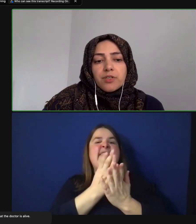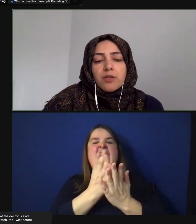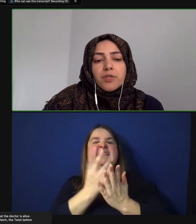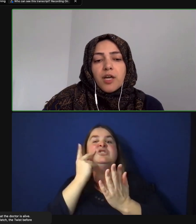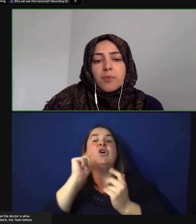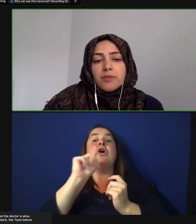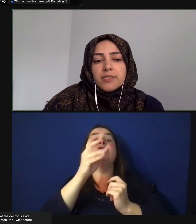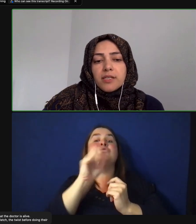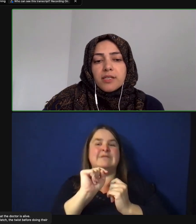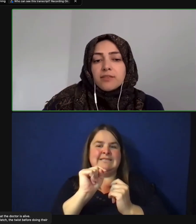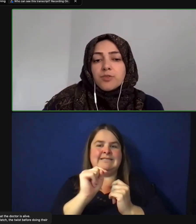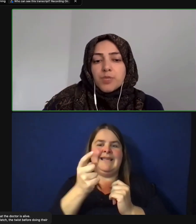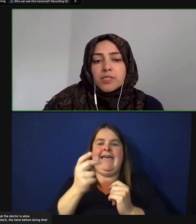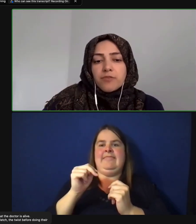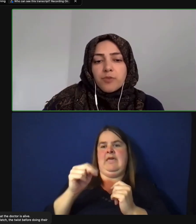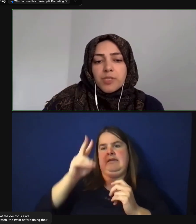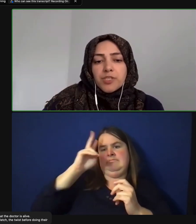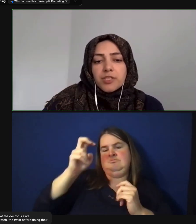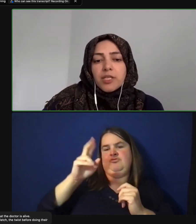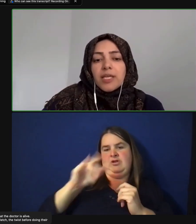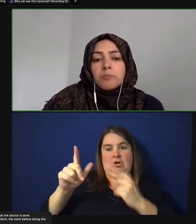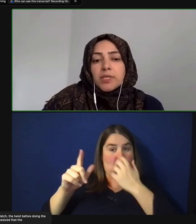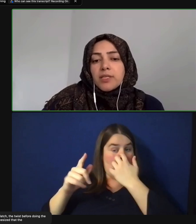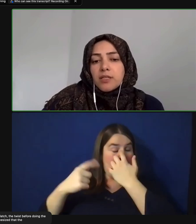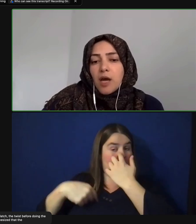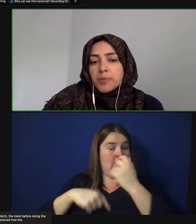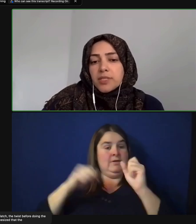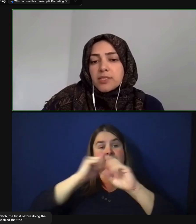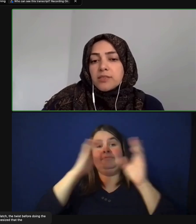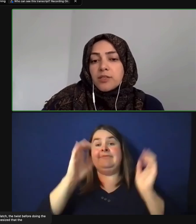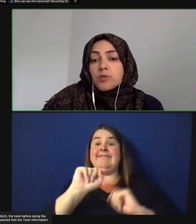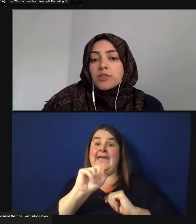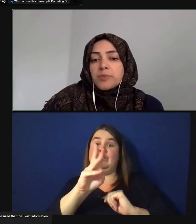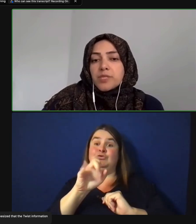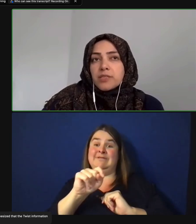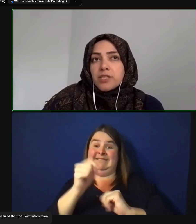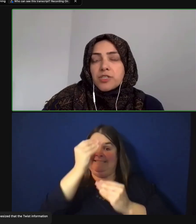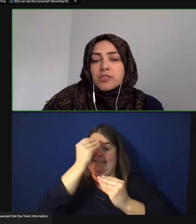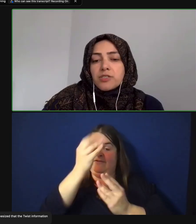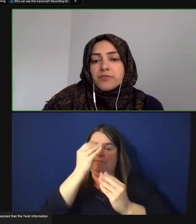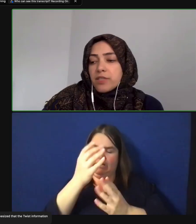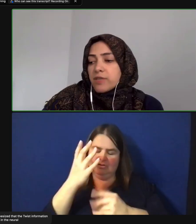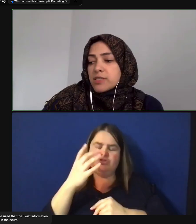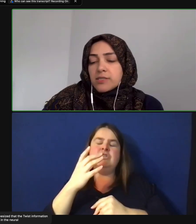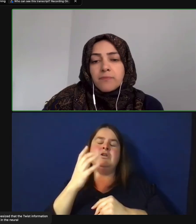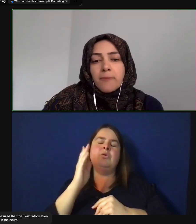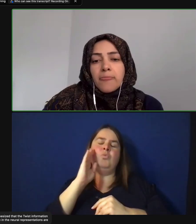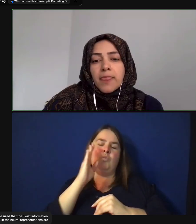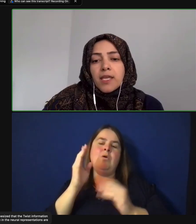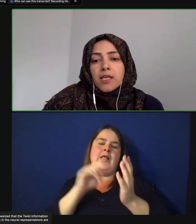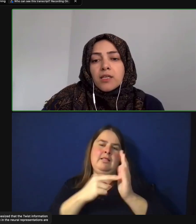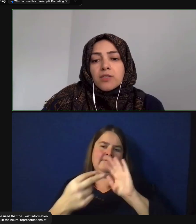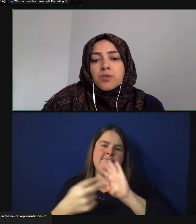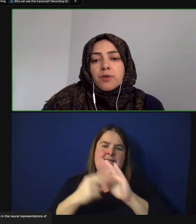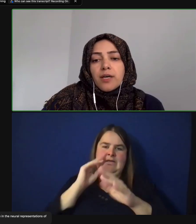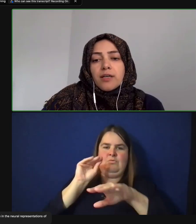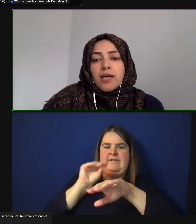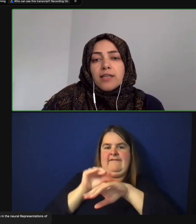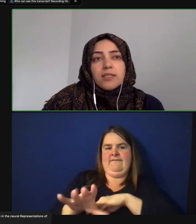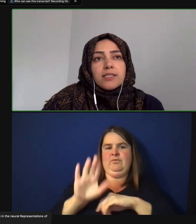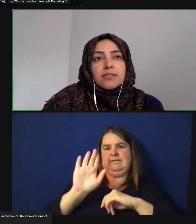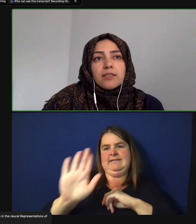doing the recall. We hypothesized that the twist information begin an update in the neural representations of the events.